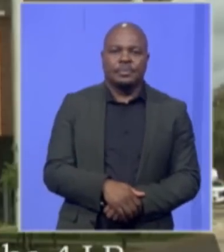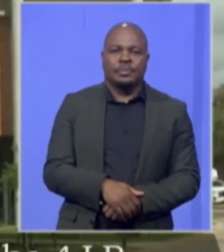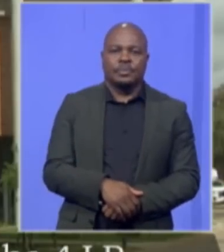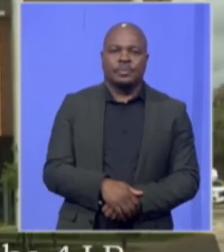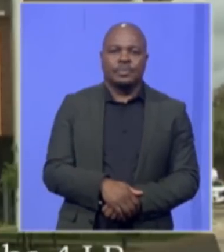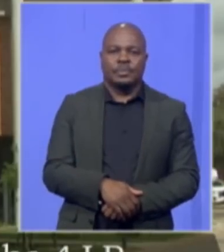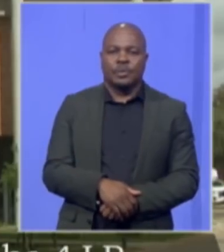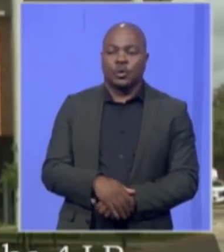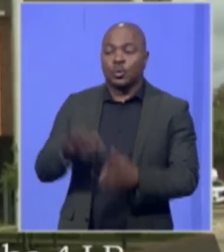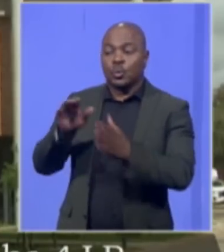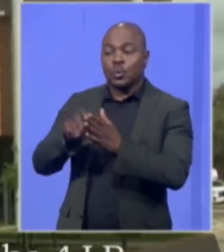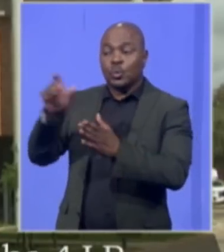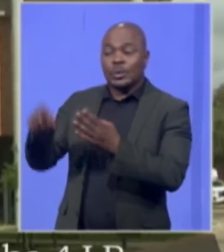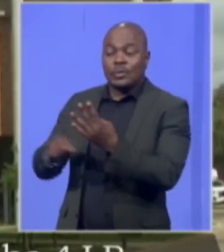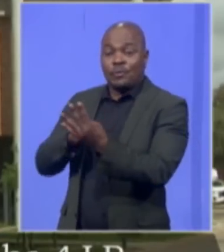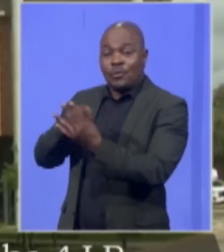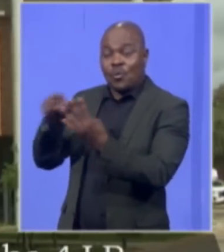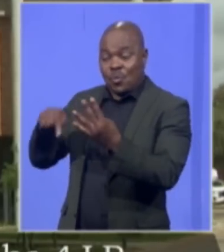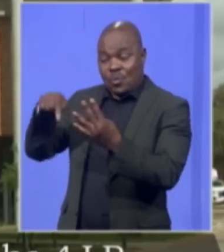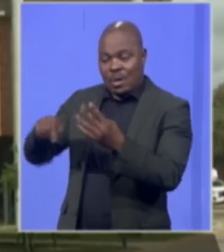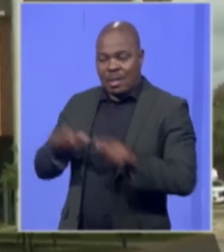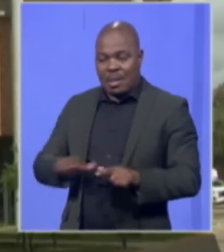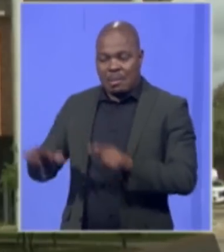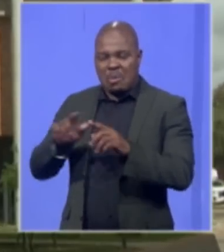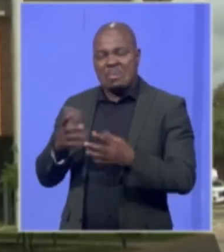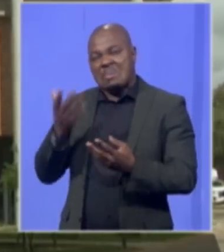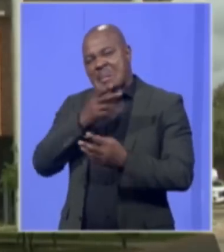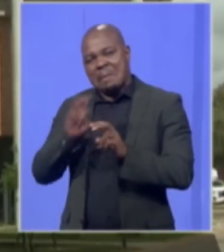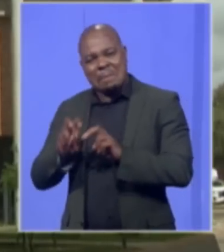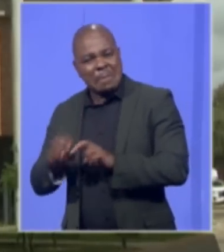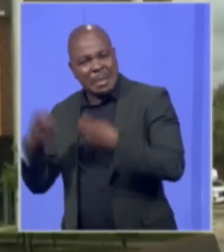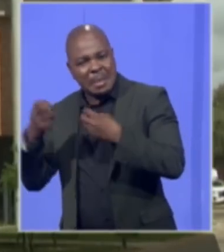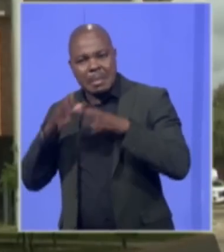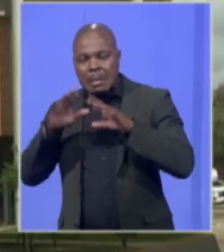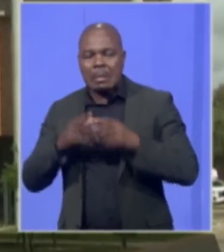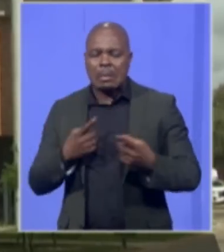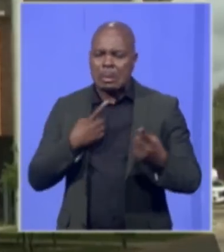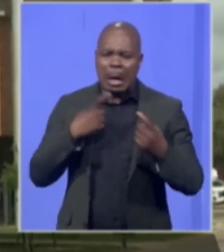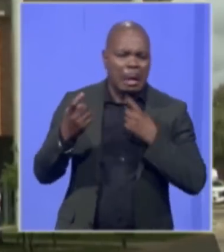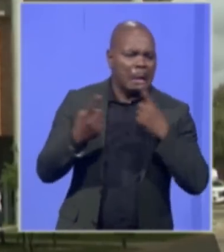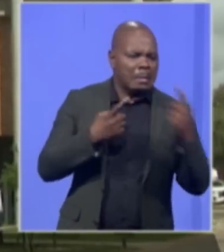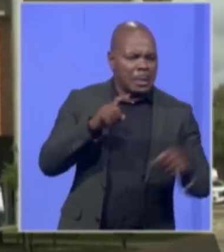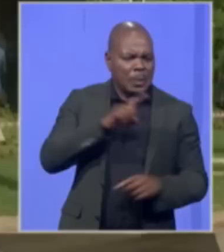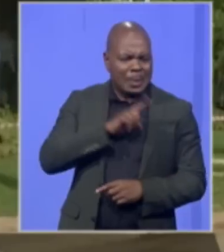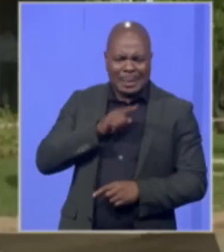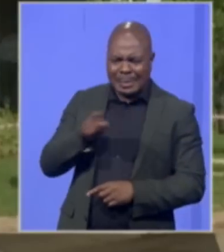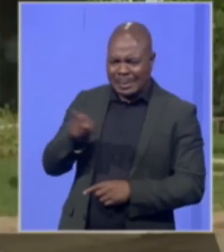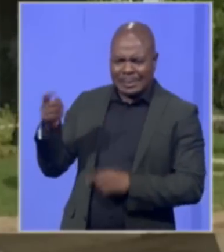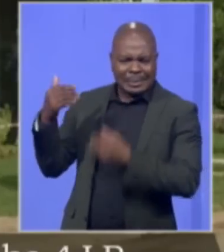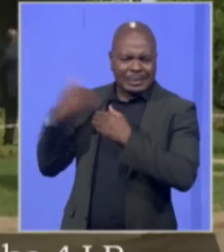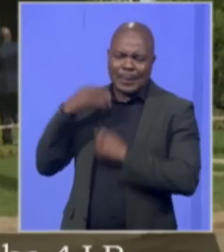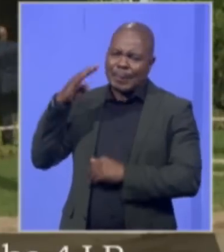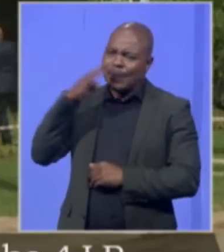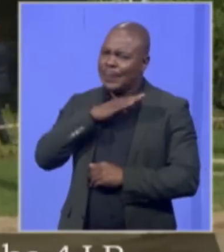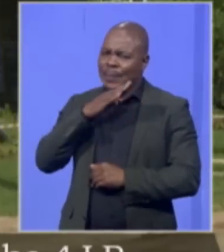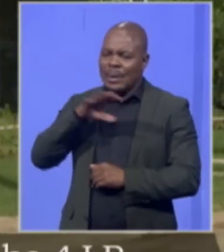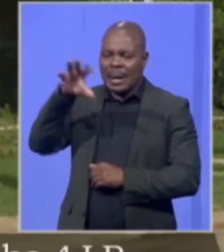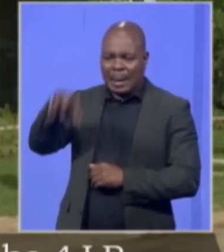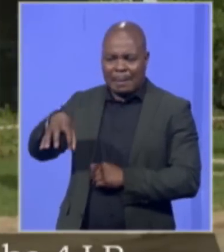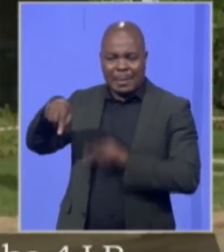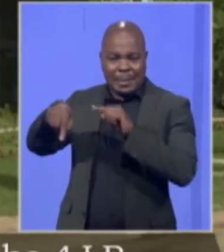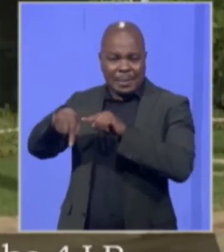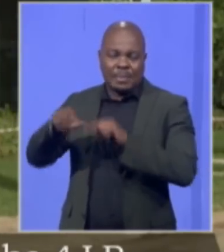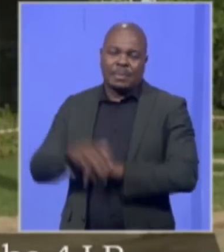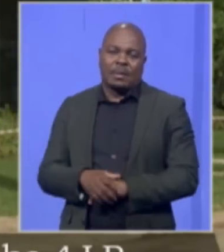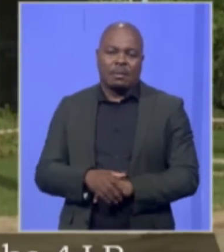Go ka toga baithuti ba bane ka mo province ya Limpopo go tsošitše dipolelo malebana le polokego ya baithuti ka di-campuseng.